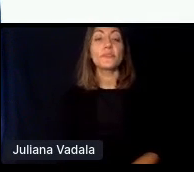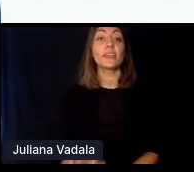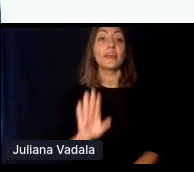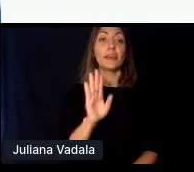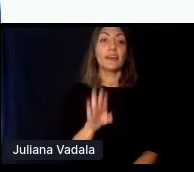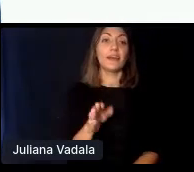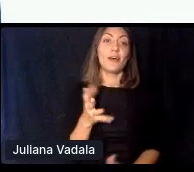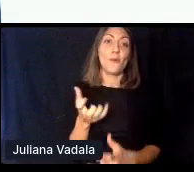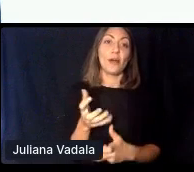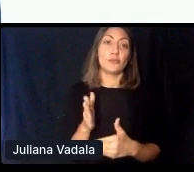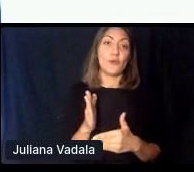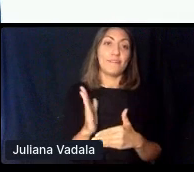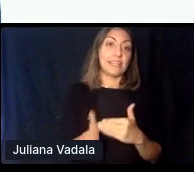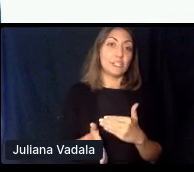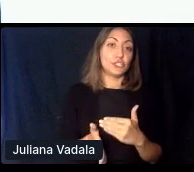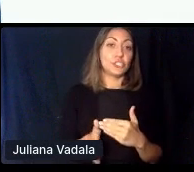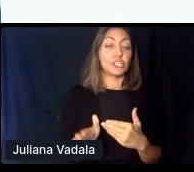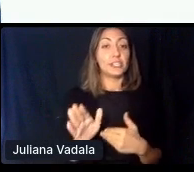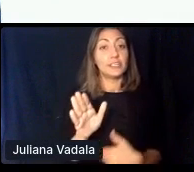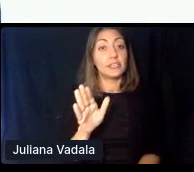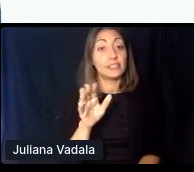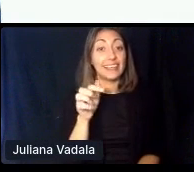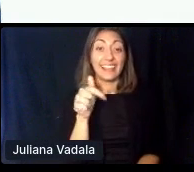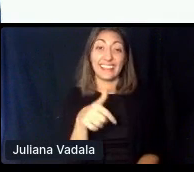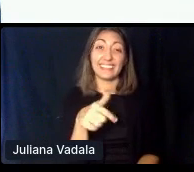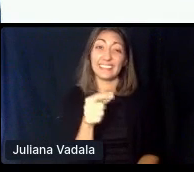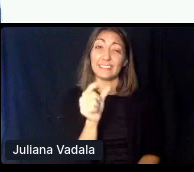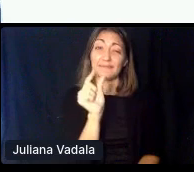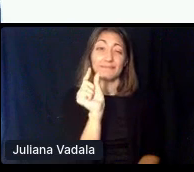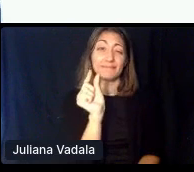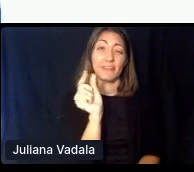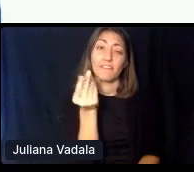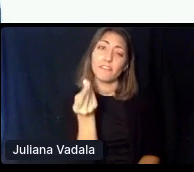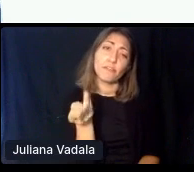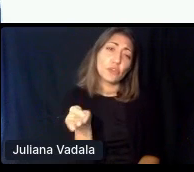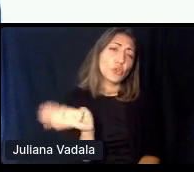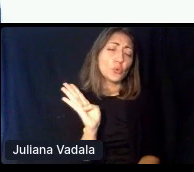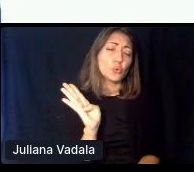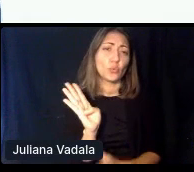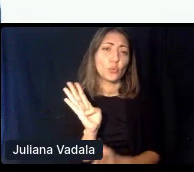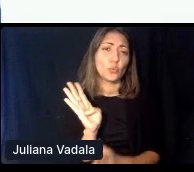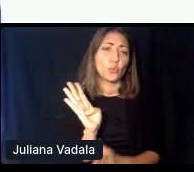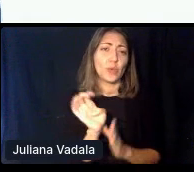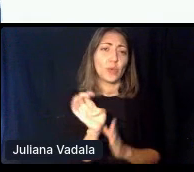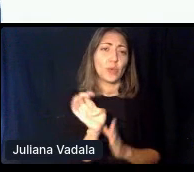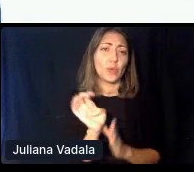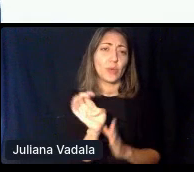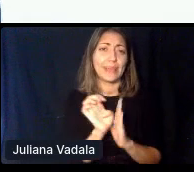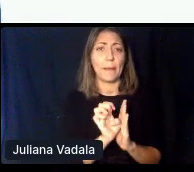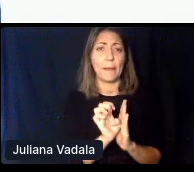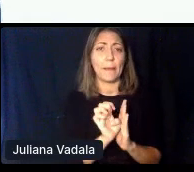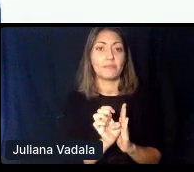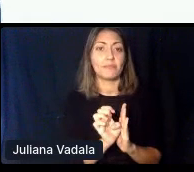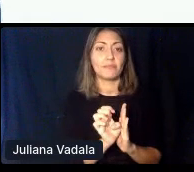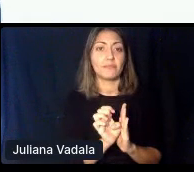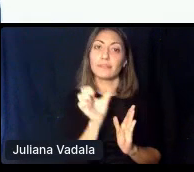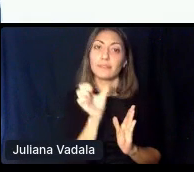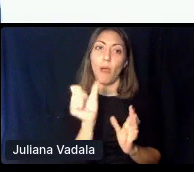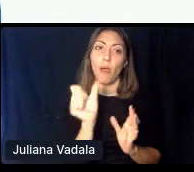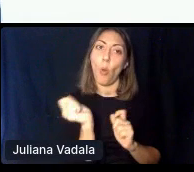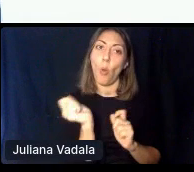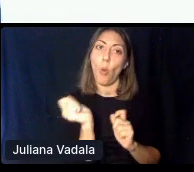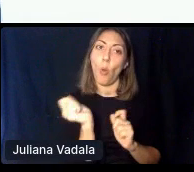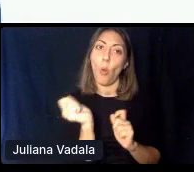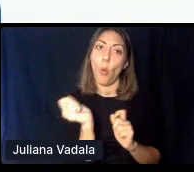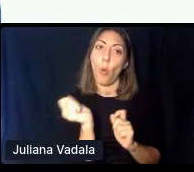iceberg. We chose a small handful of very specific examples because specificity is often the